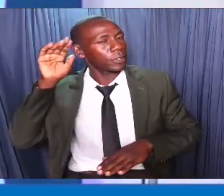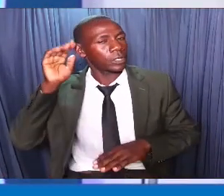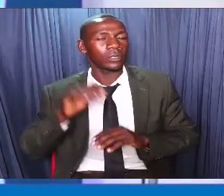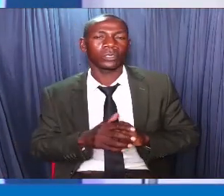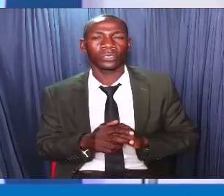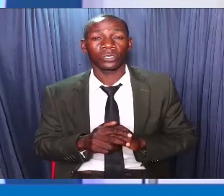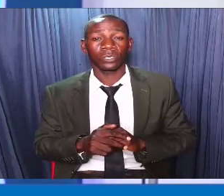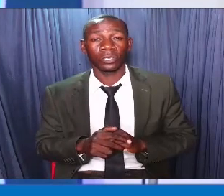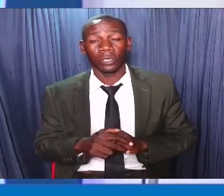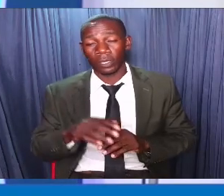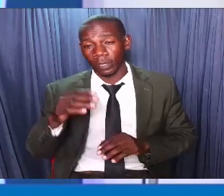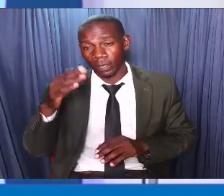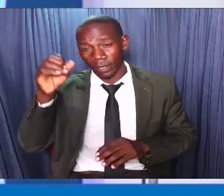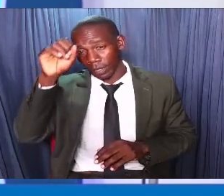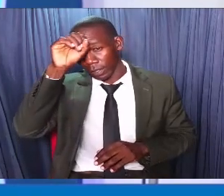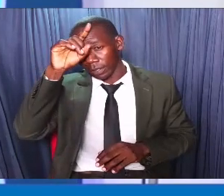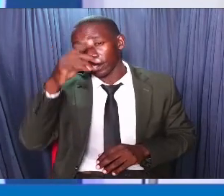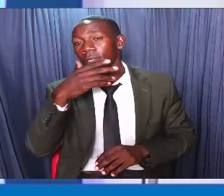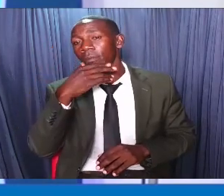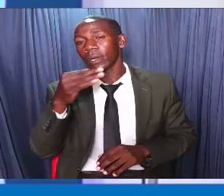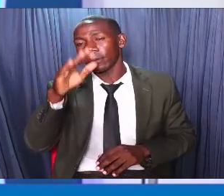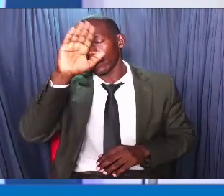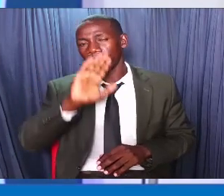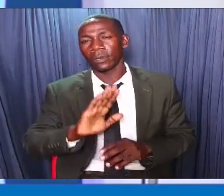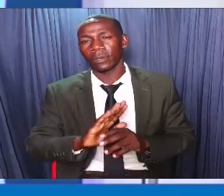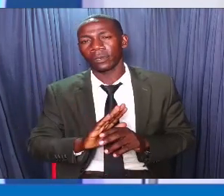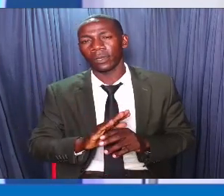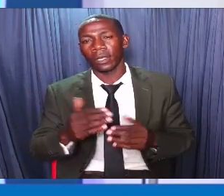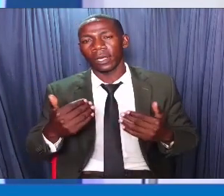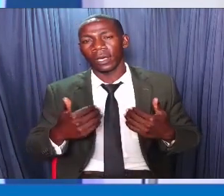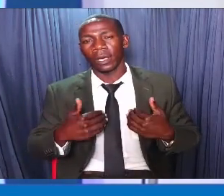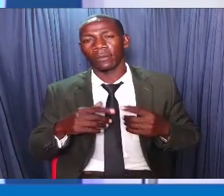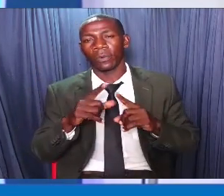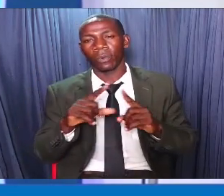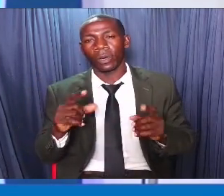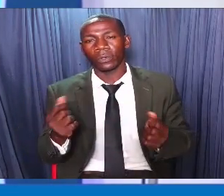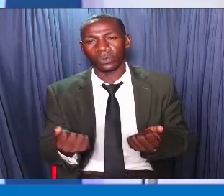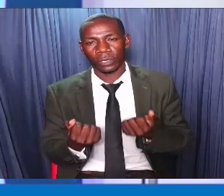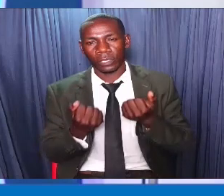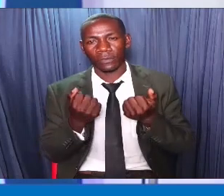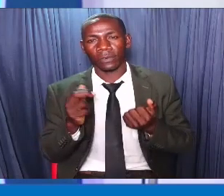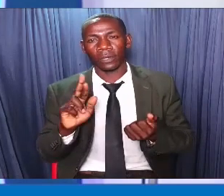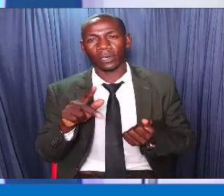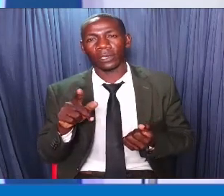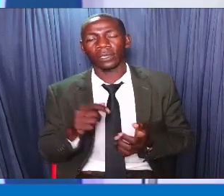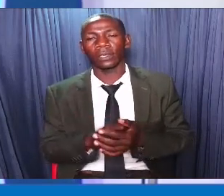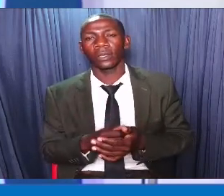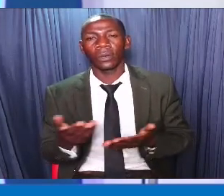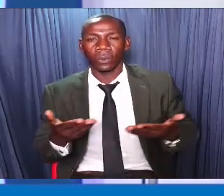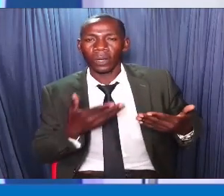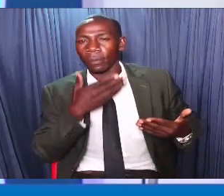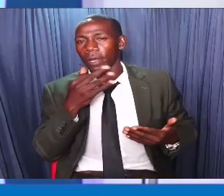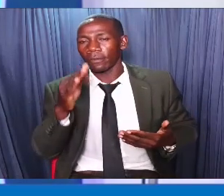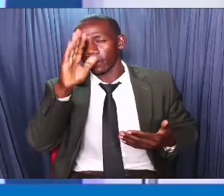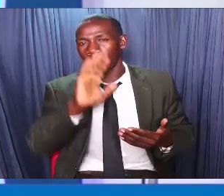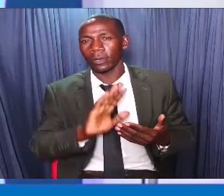listen. Mwelewe mtumishi wa Mungu kwa kina. Receive the servant of God. Maana maneno ya kufungua yako tayari. Because the words to deliver you are ready. Karibu mtumishi wa Mungu.